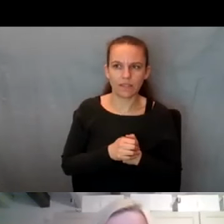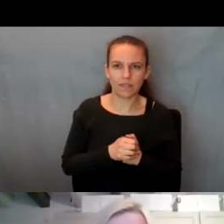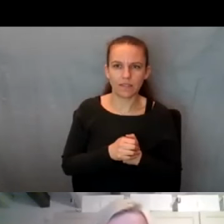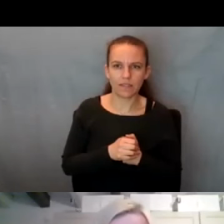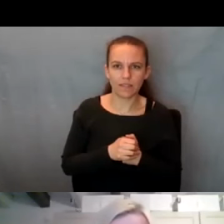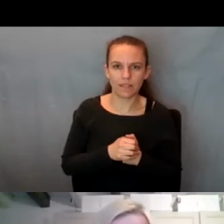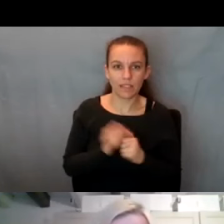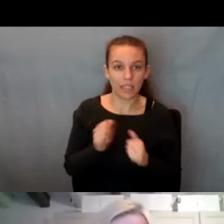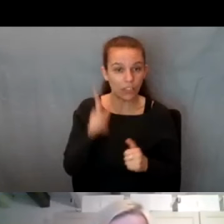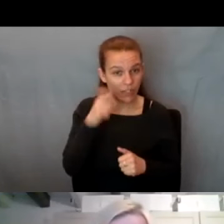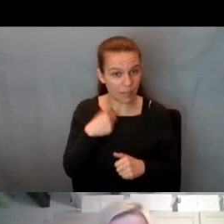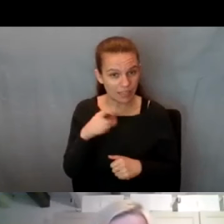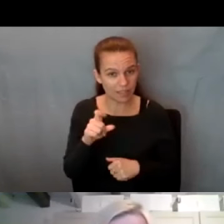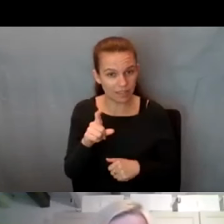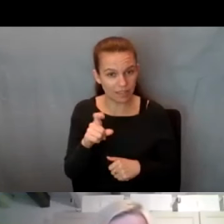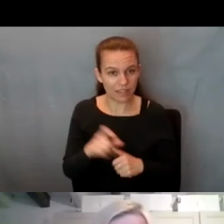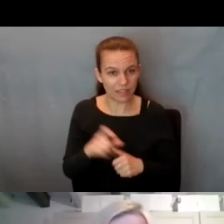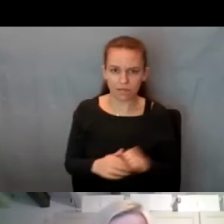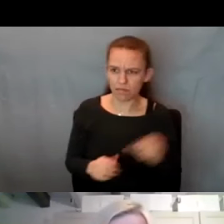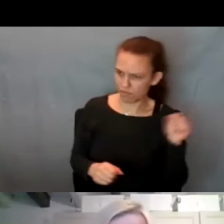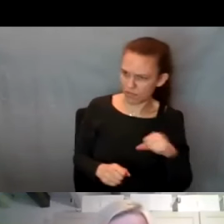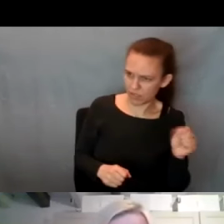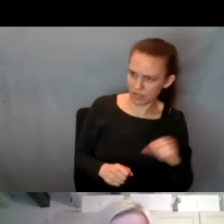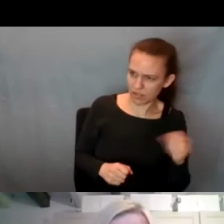Do you hear me? Yes.